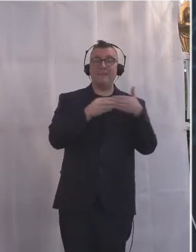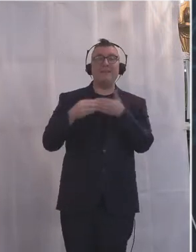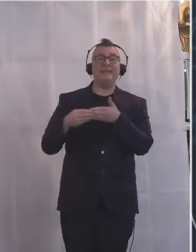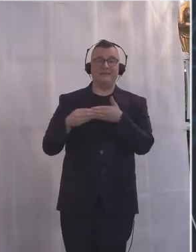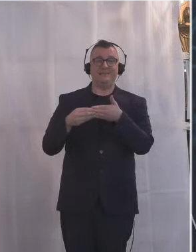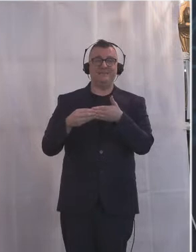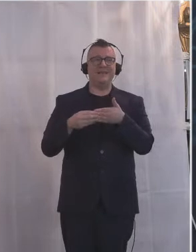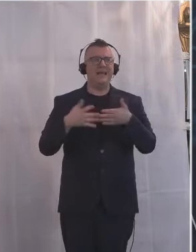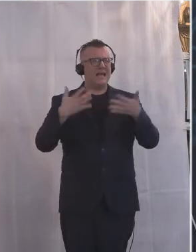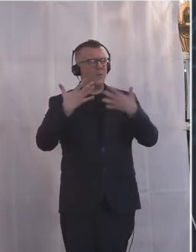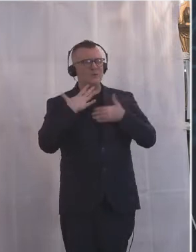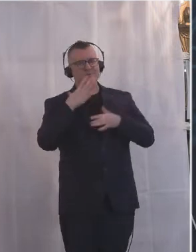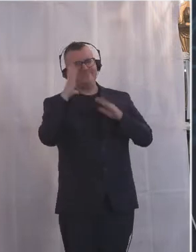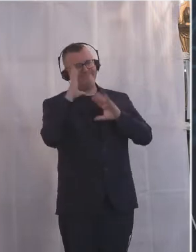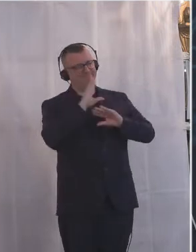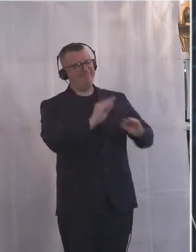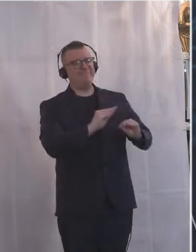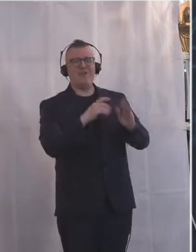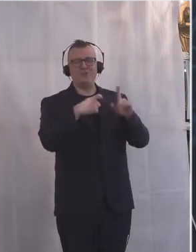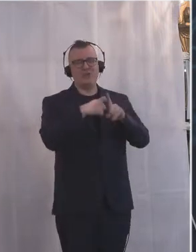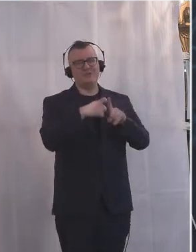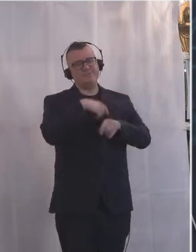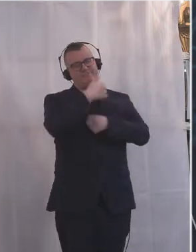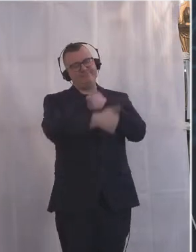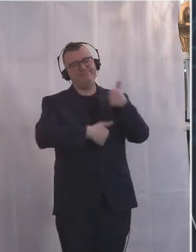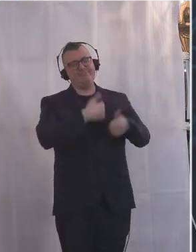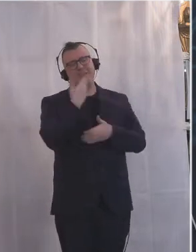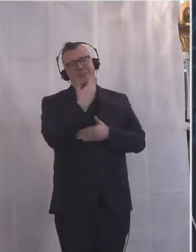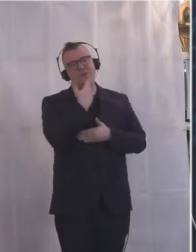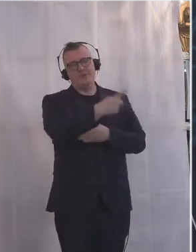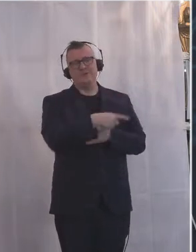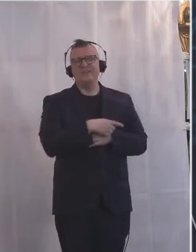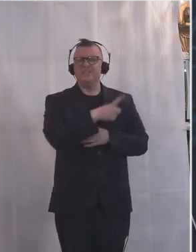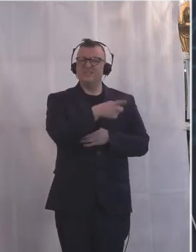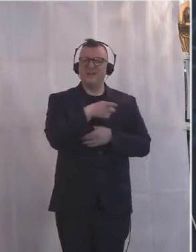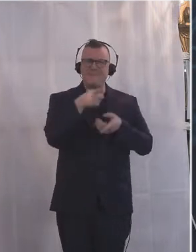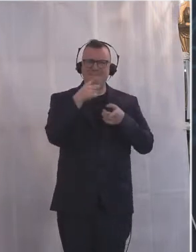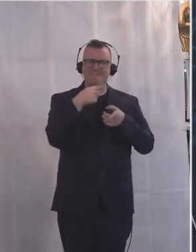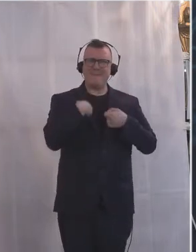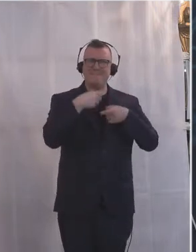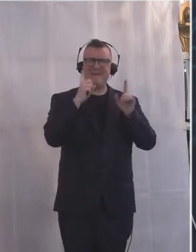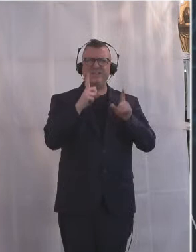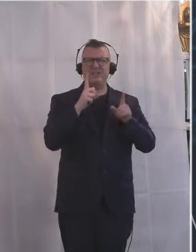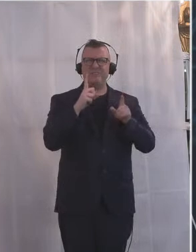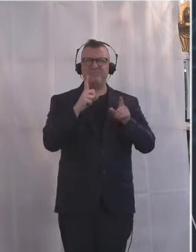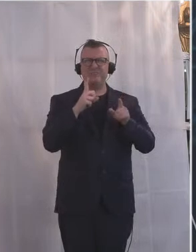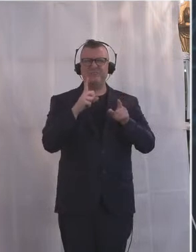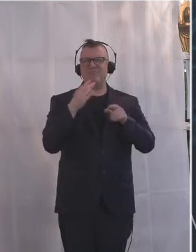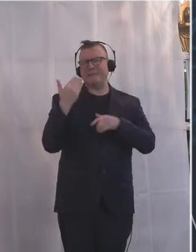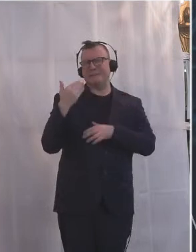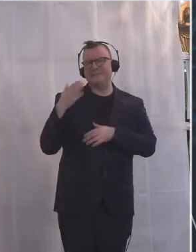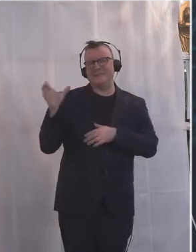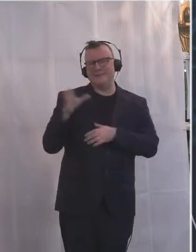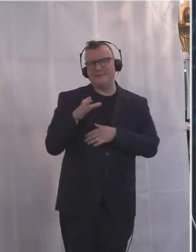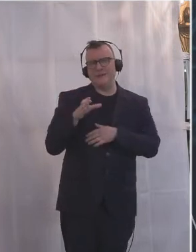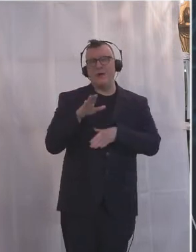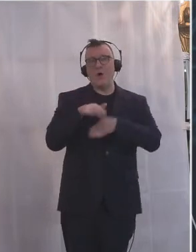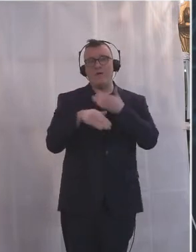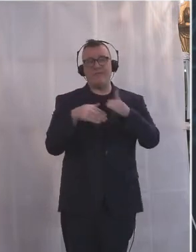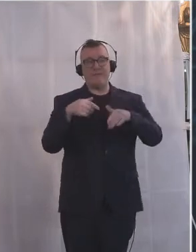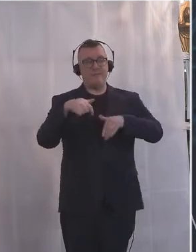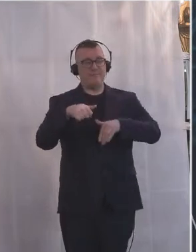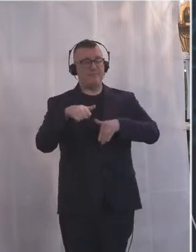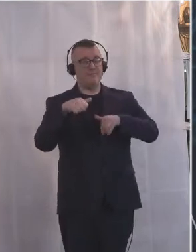time now to say thank you to Kirsty. She's only been my manager for a little while, really, I think, in terms of the work that I've been doing